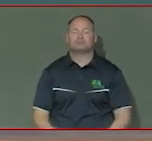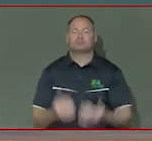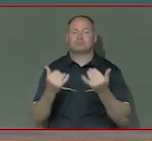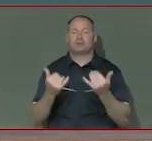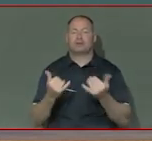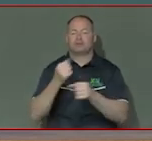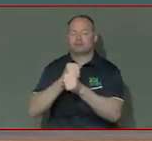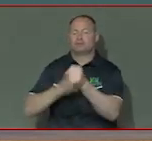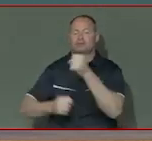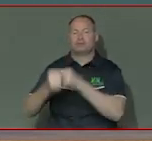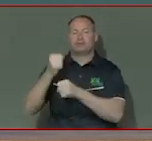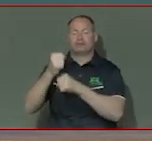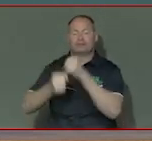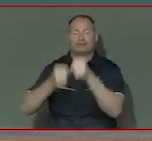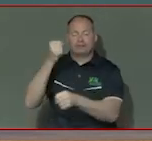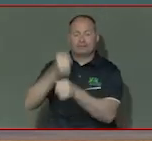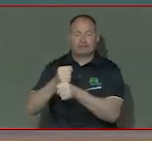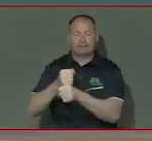was